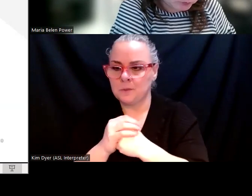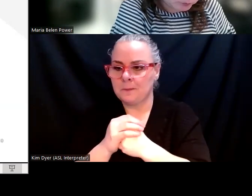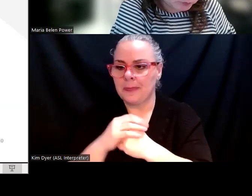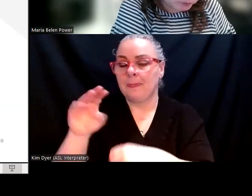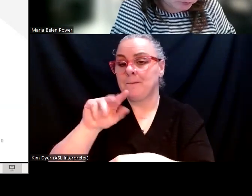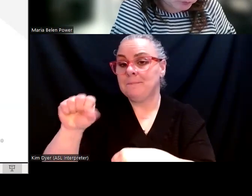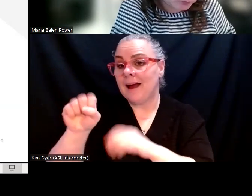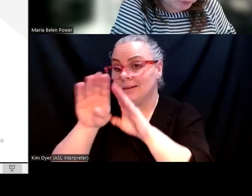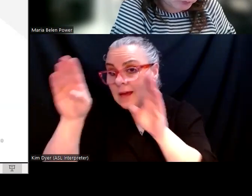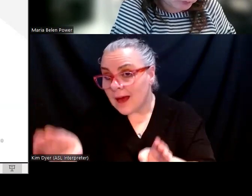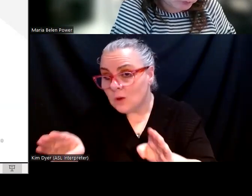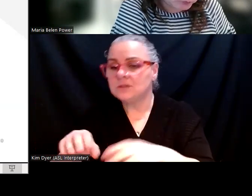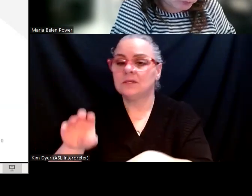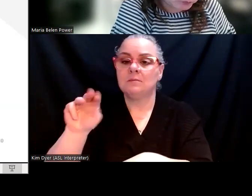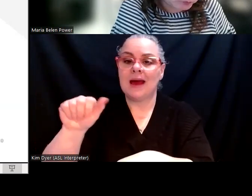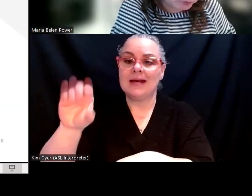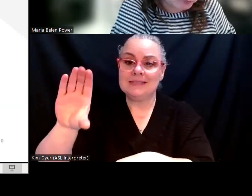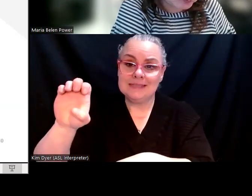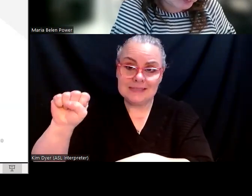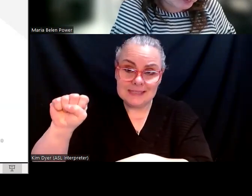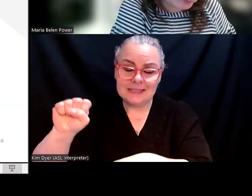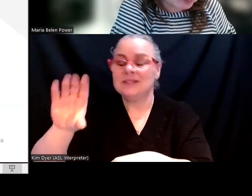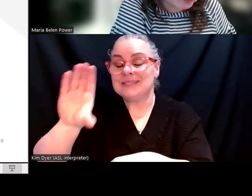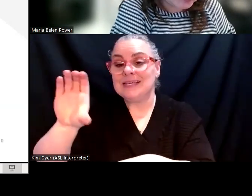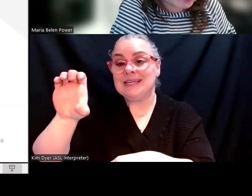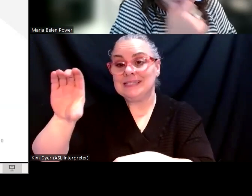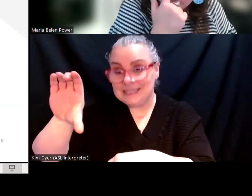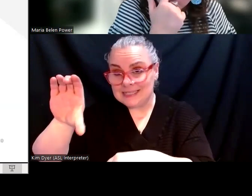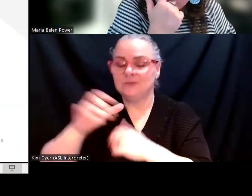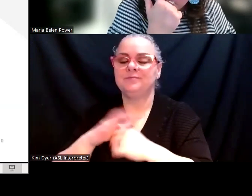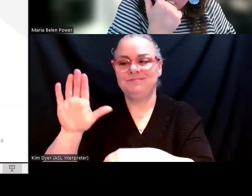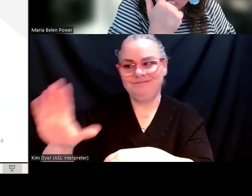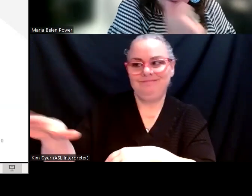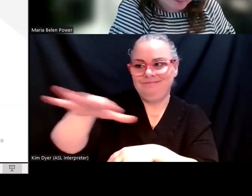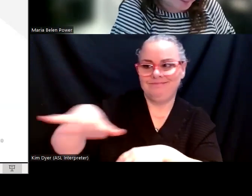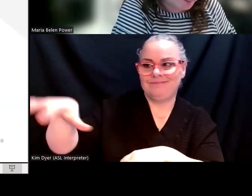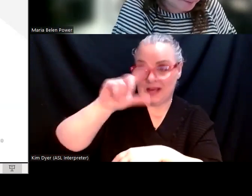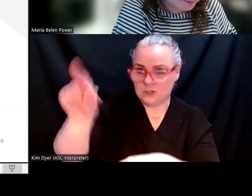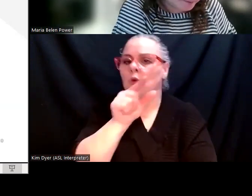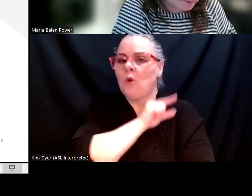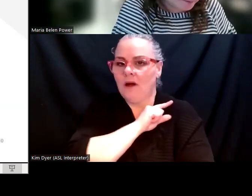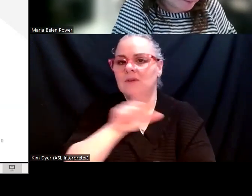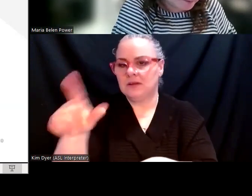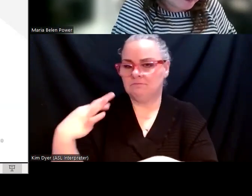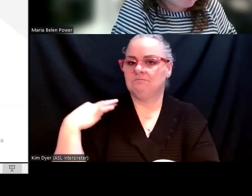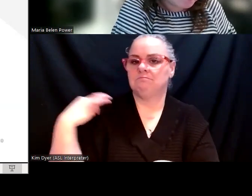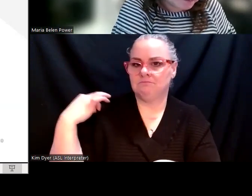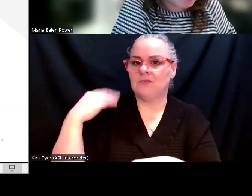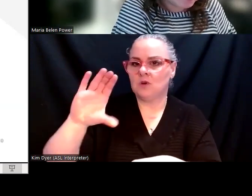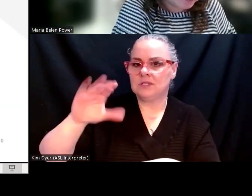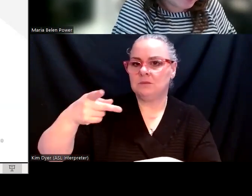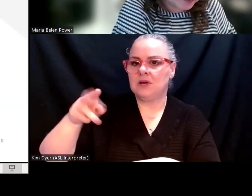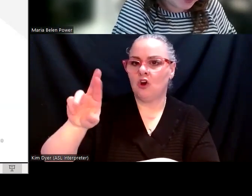Mass Housing, Mass CEC, these are the entities that are eligible to apply for the